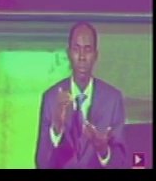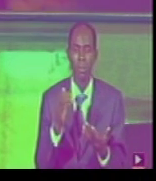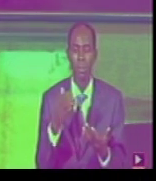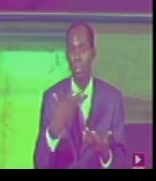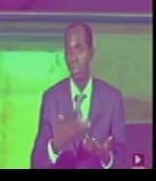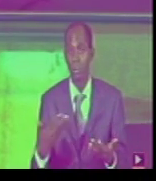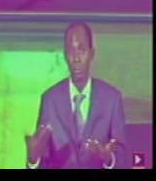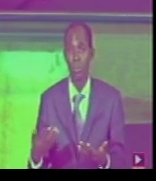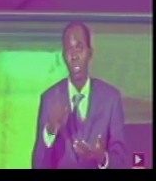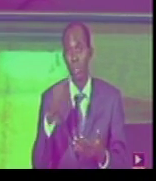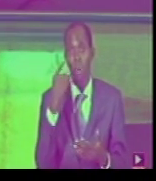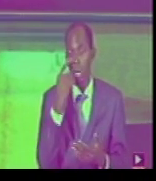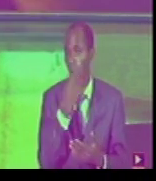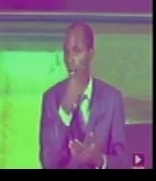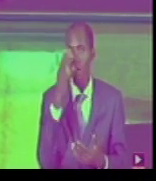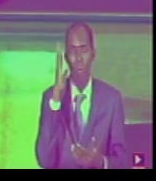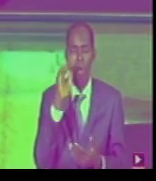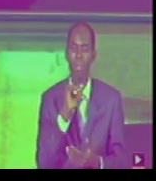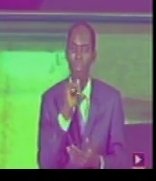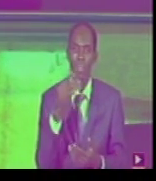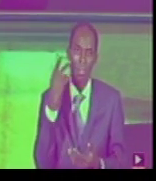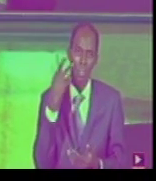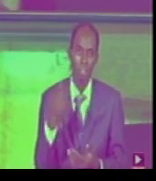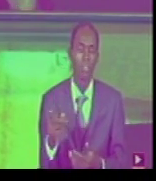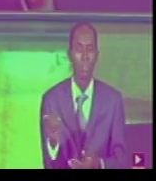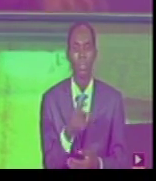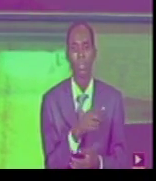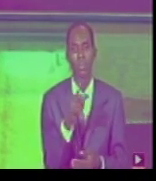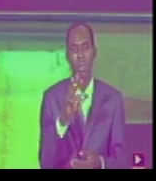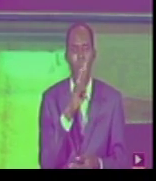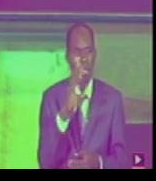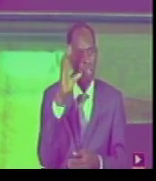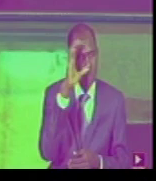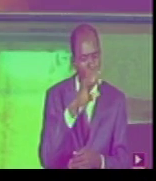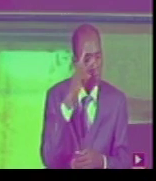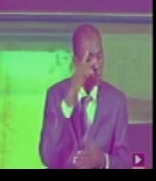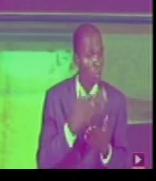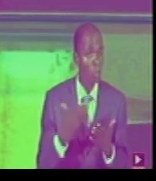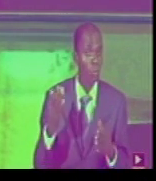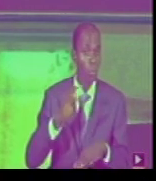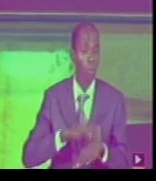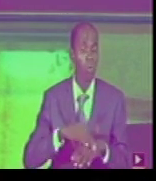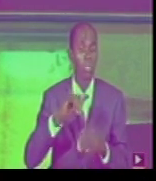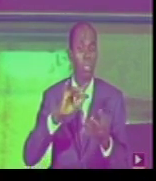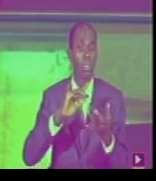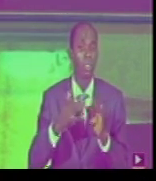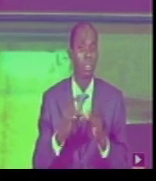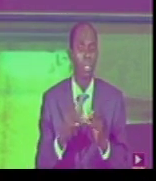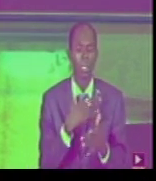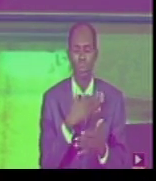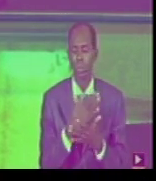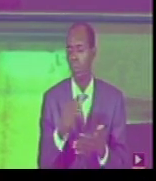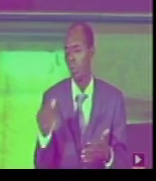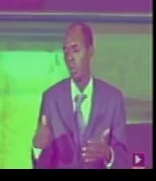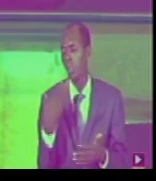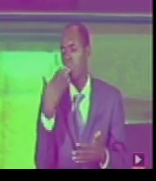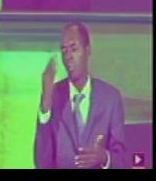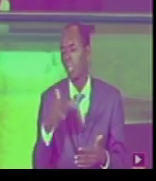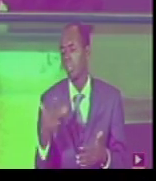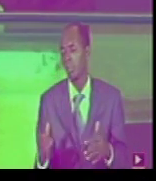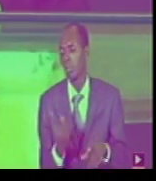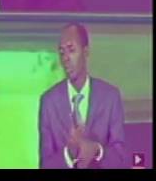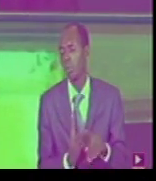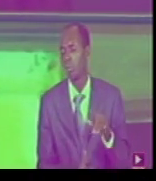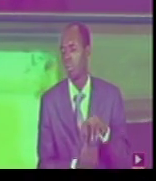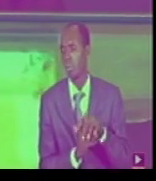see them. You know, you're looking for something on the internet, a And then something pops up and it